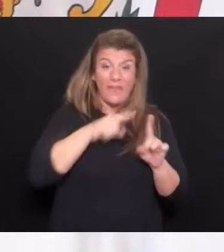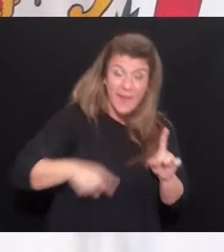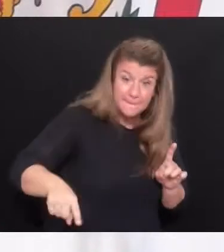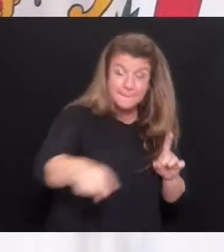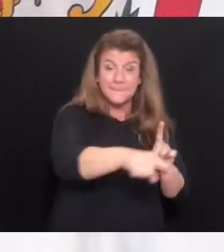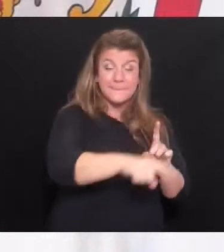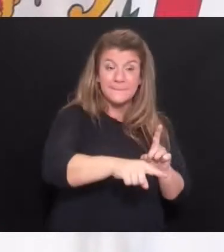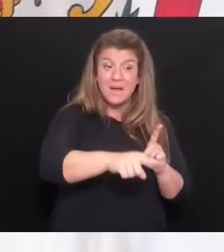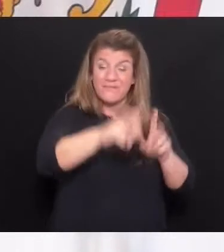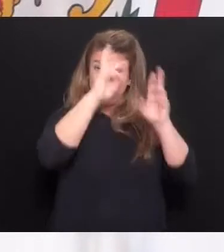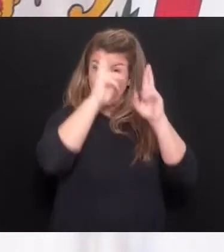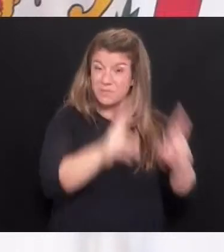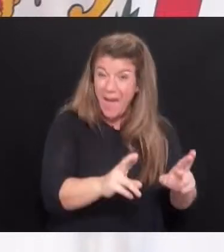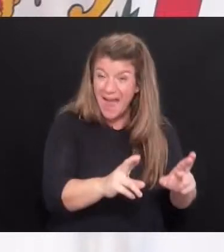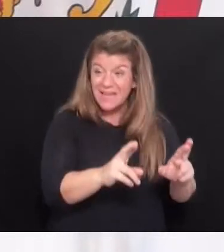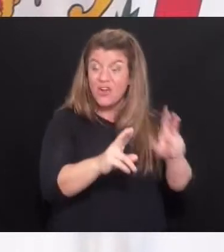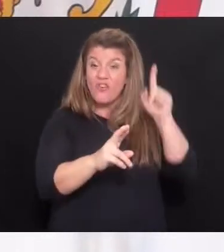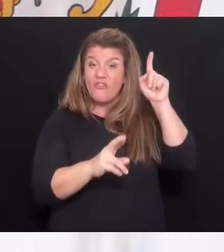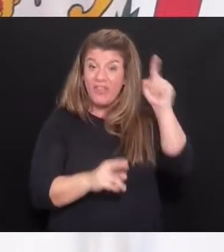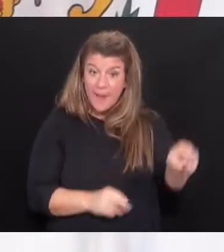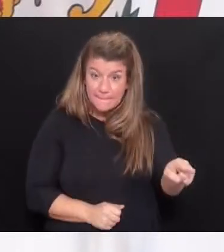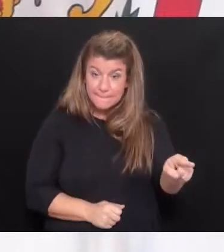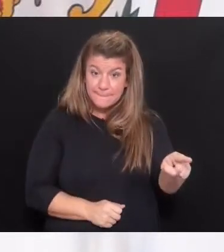for respect for them,